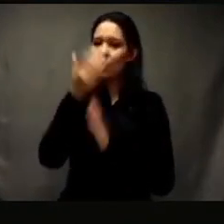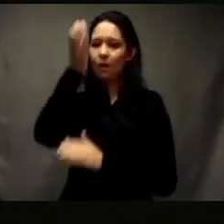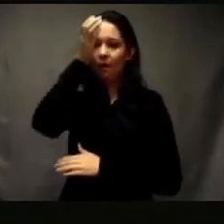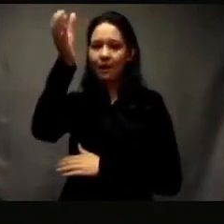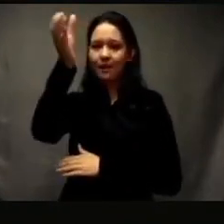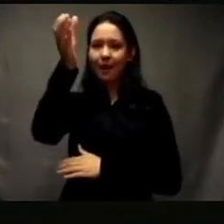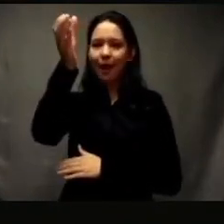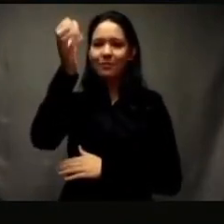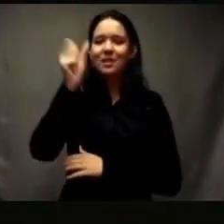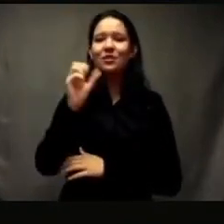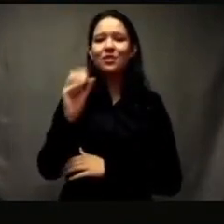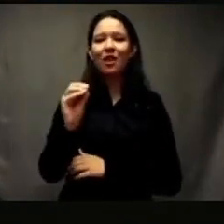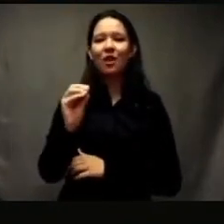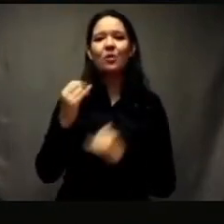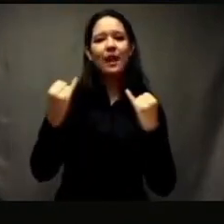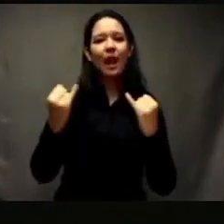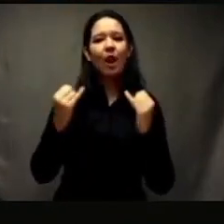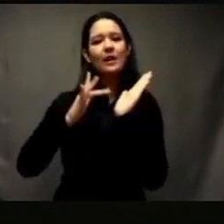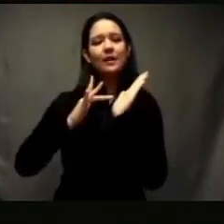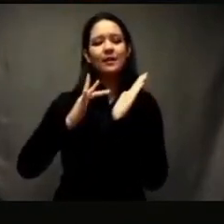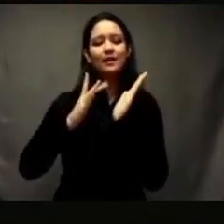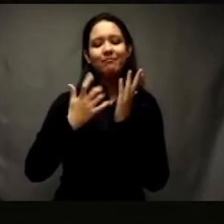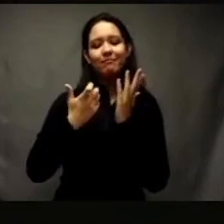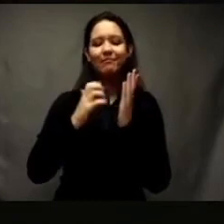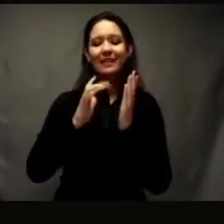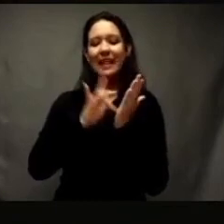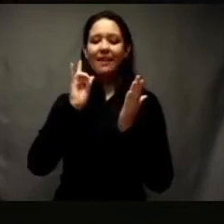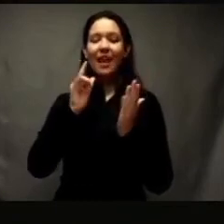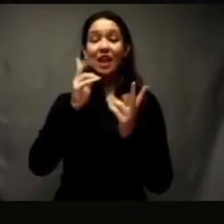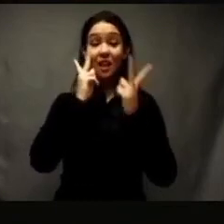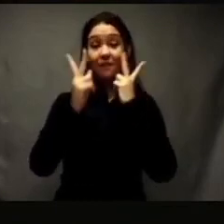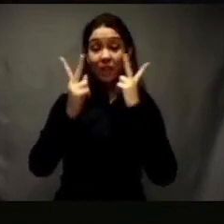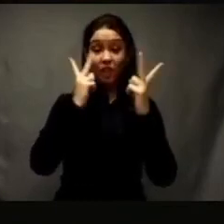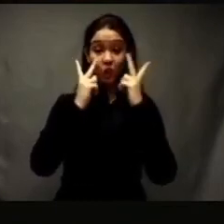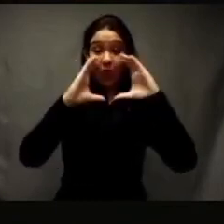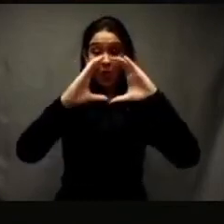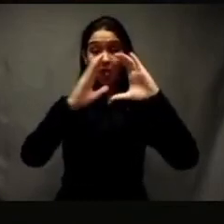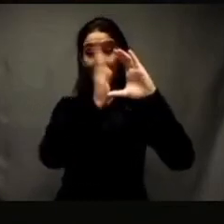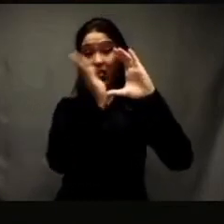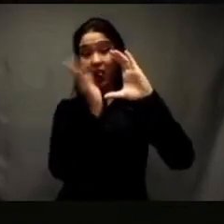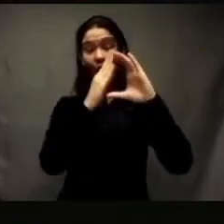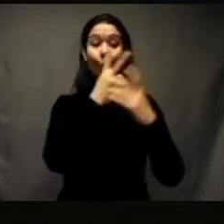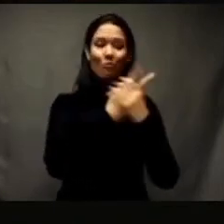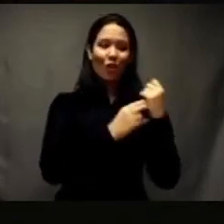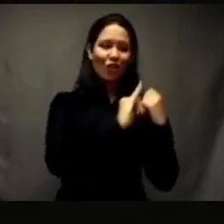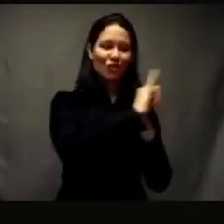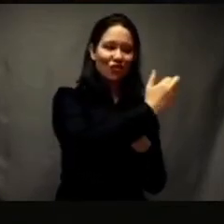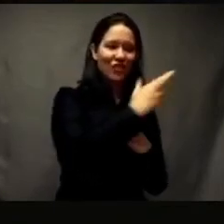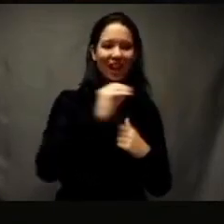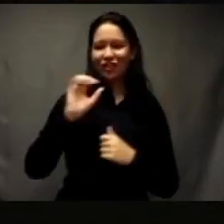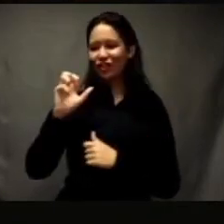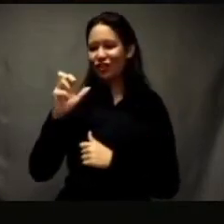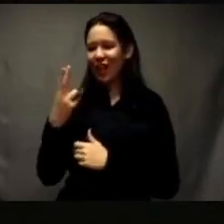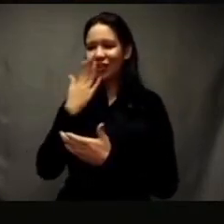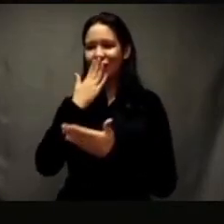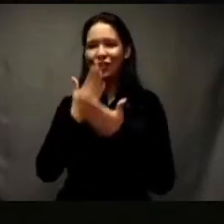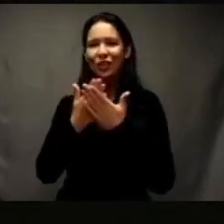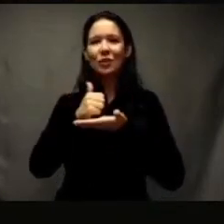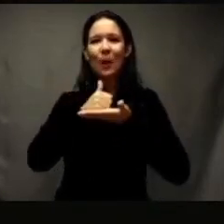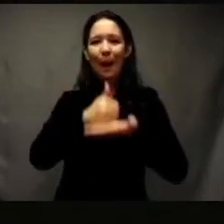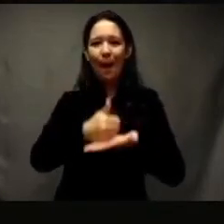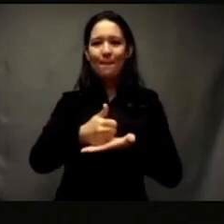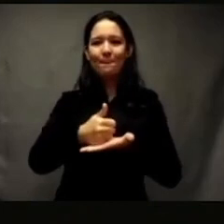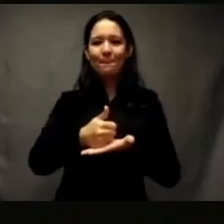let's kind of take advantage of the visual cues that both ScratchJr and Scratch are so good at, and help the